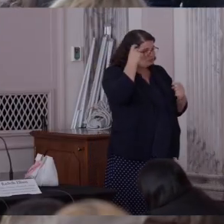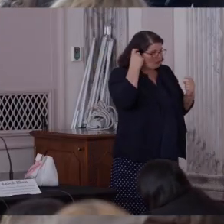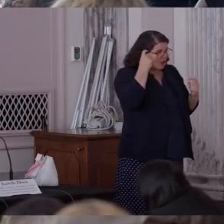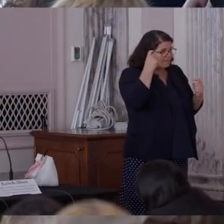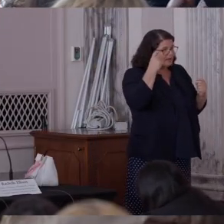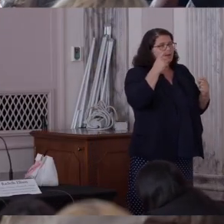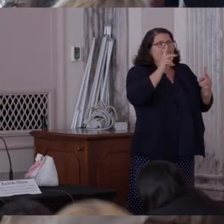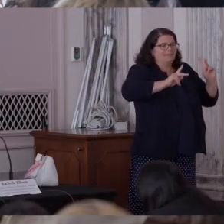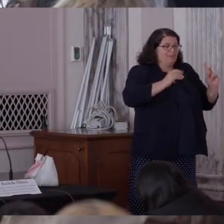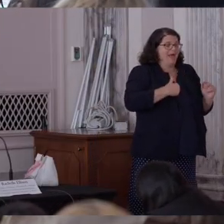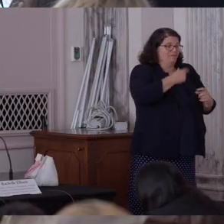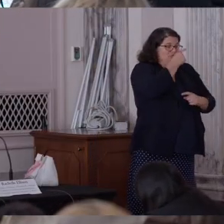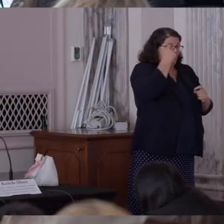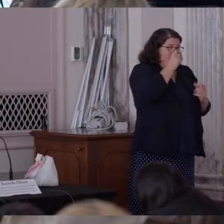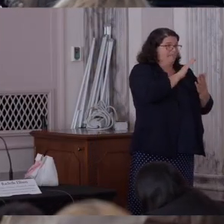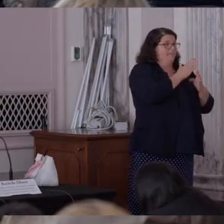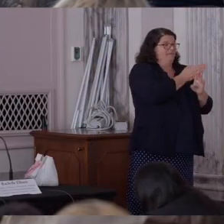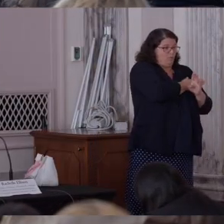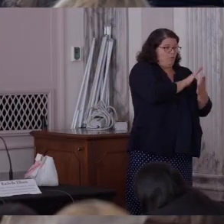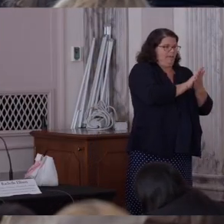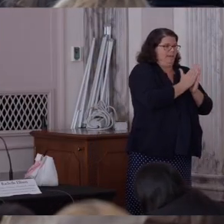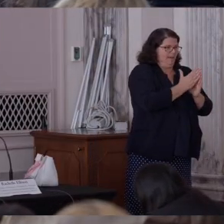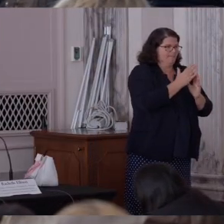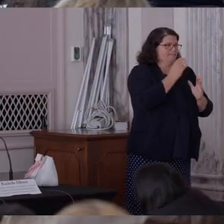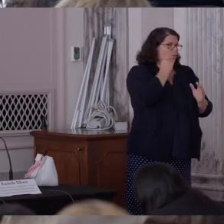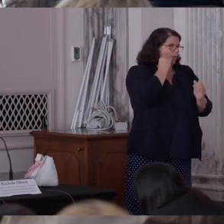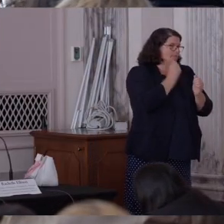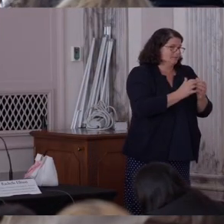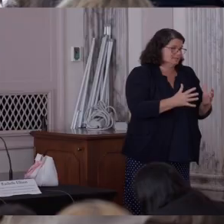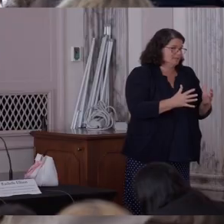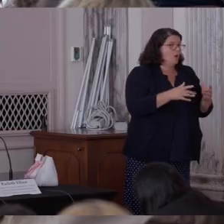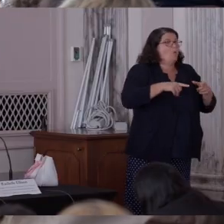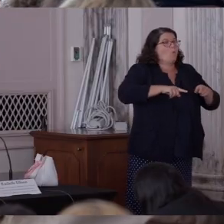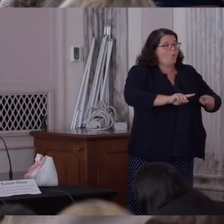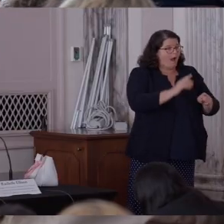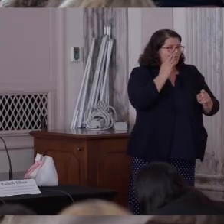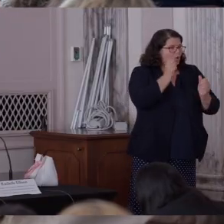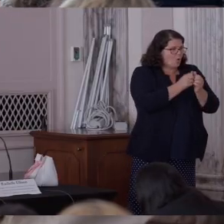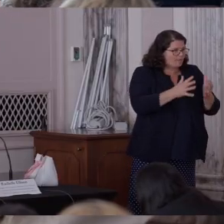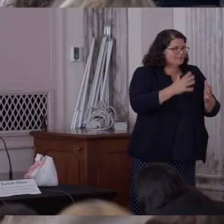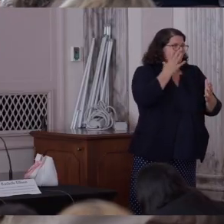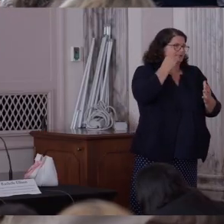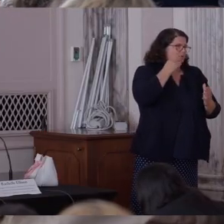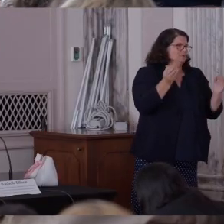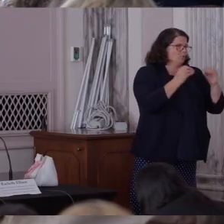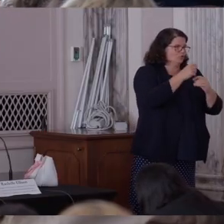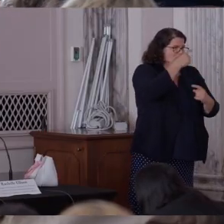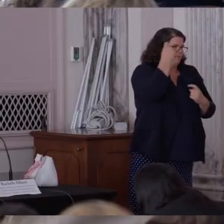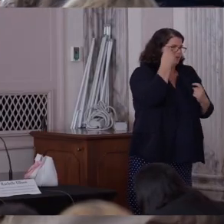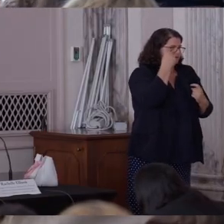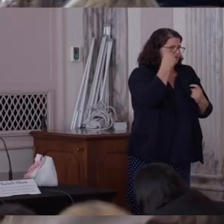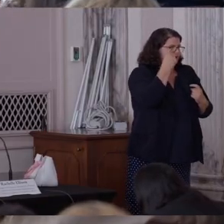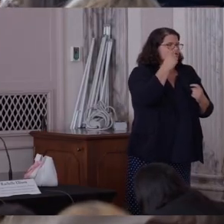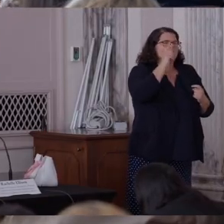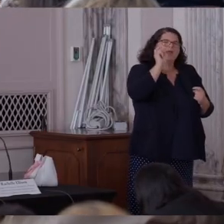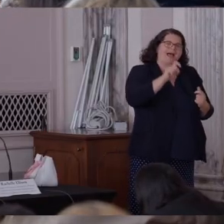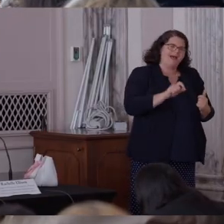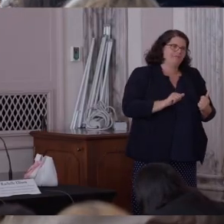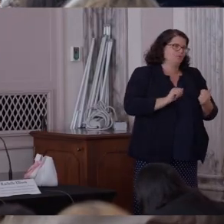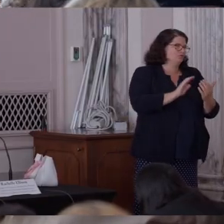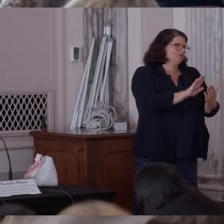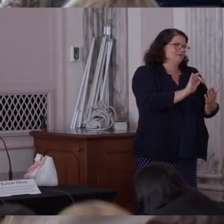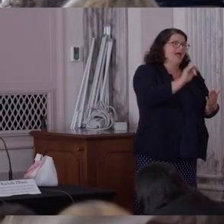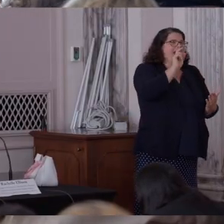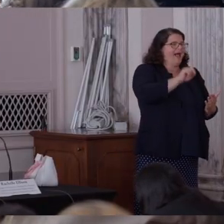is just an absolute theme you hear across the board there. So how really, really important addressing that is, meeting people where they